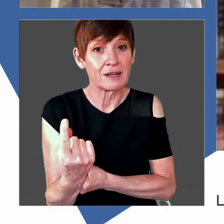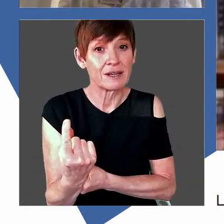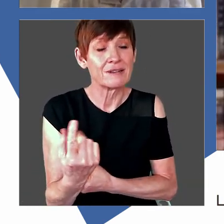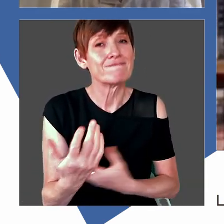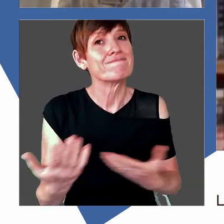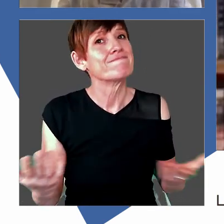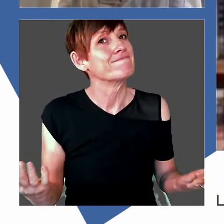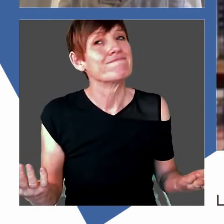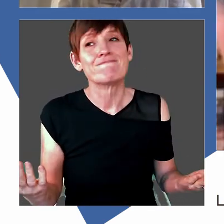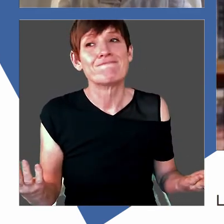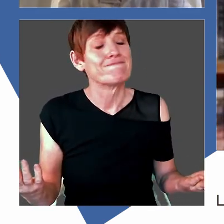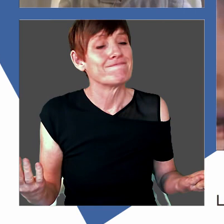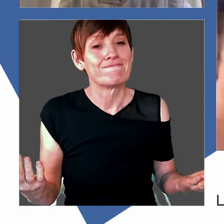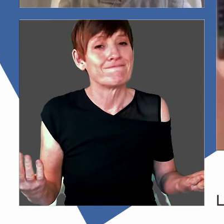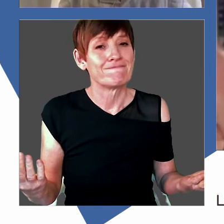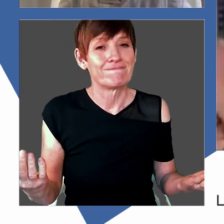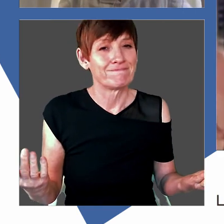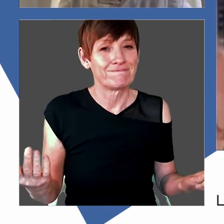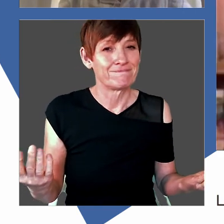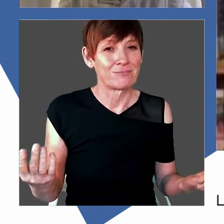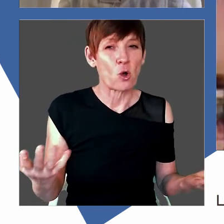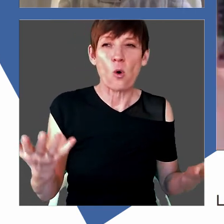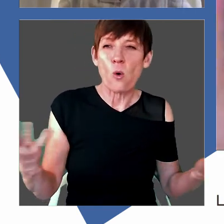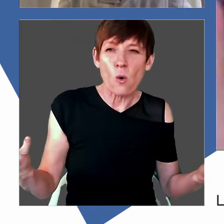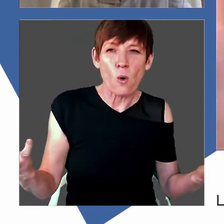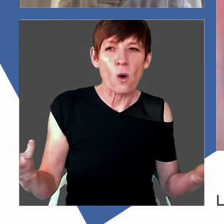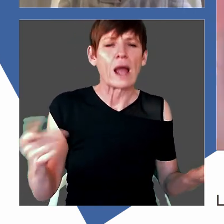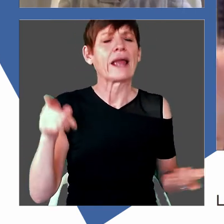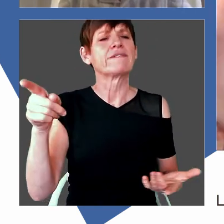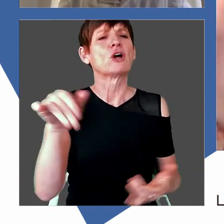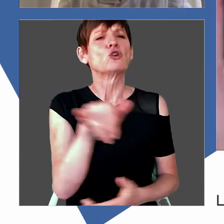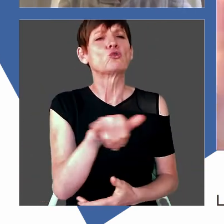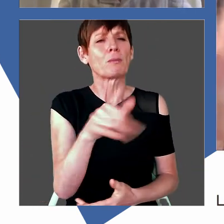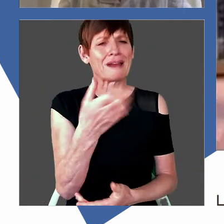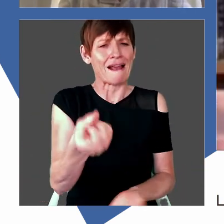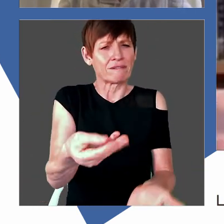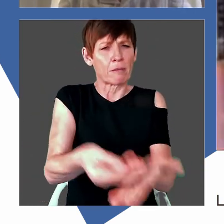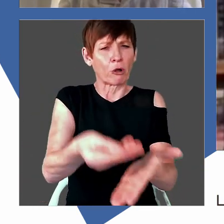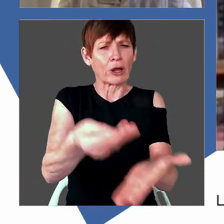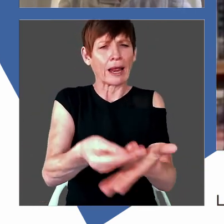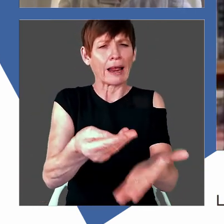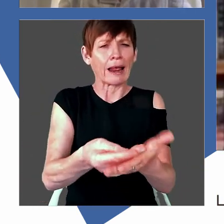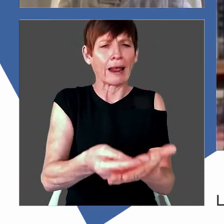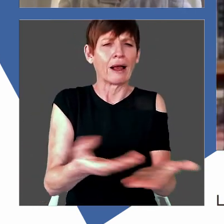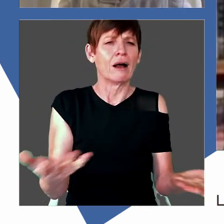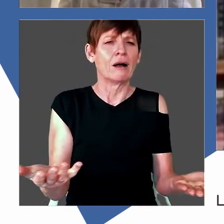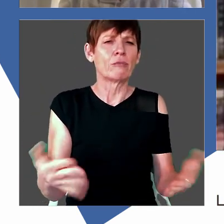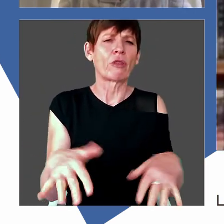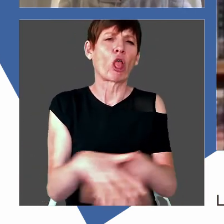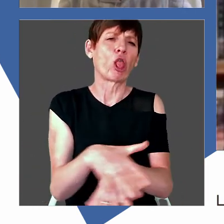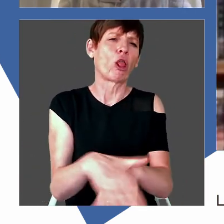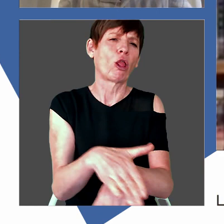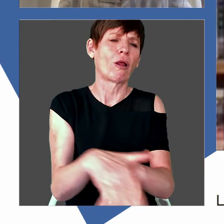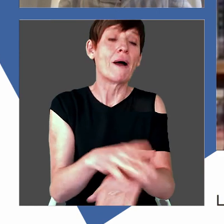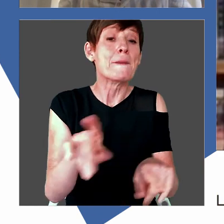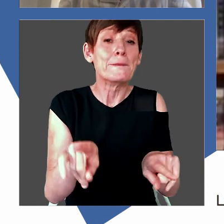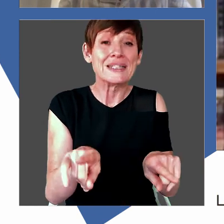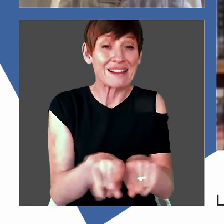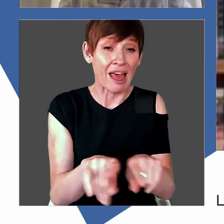that, you know, it's being masked as a competition by somebody who should have the finance to pay you, that's when it's